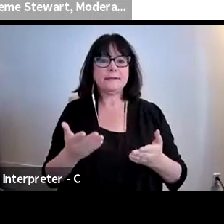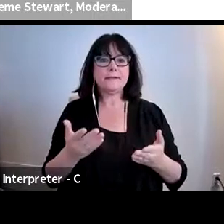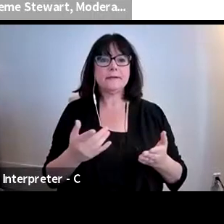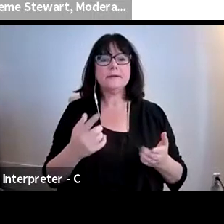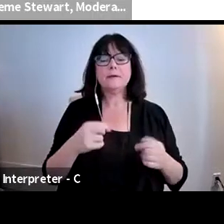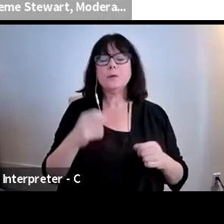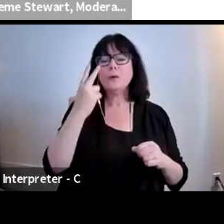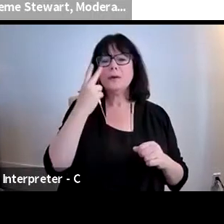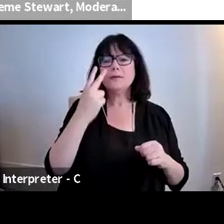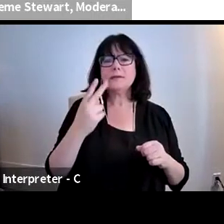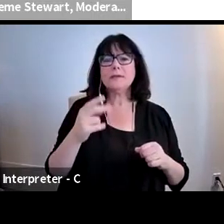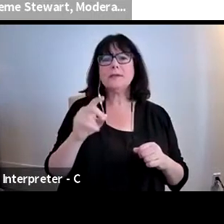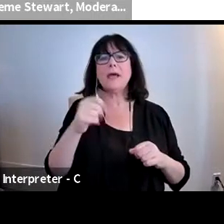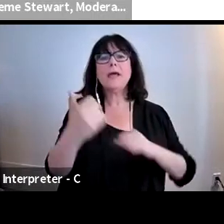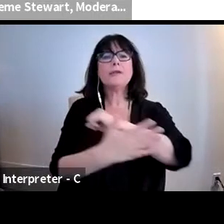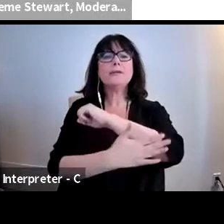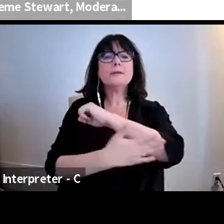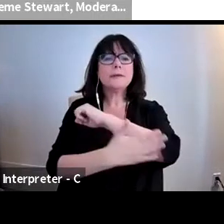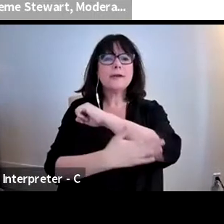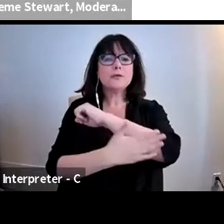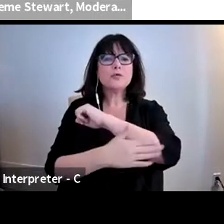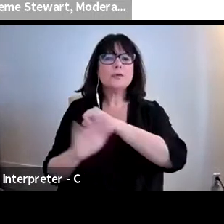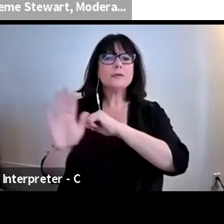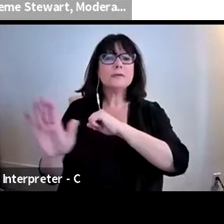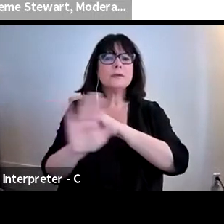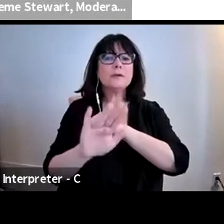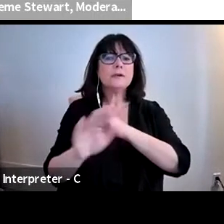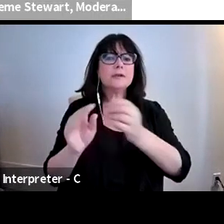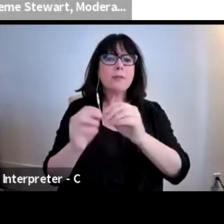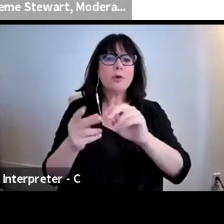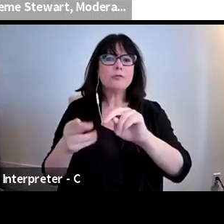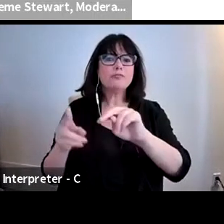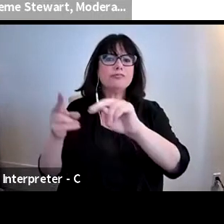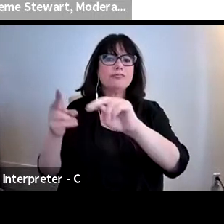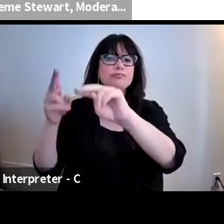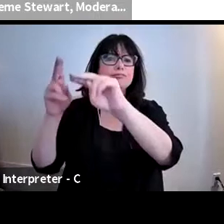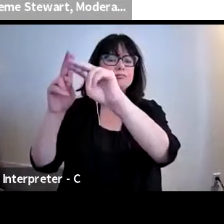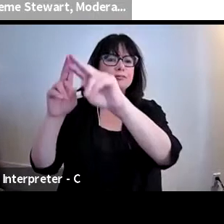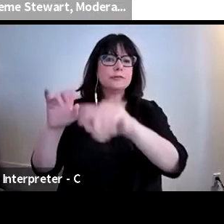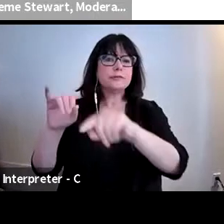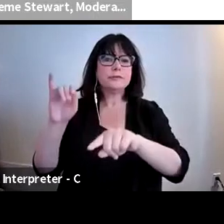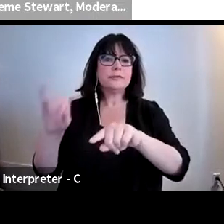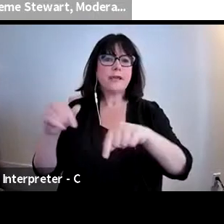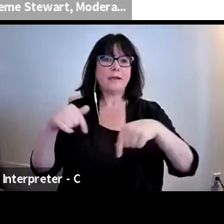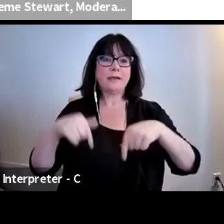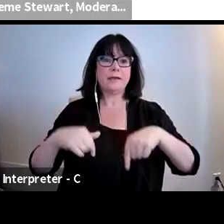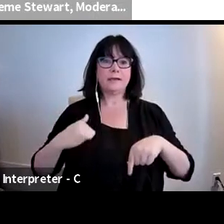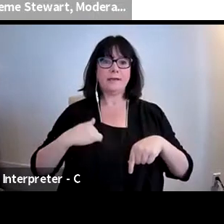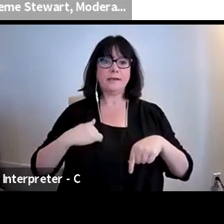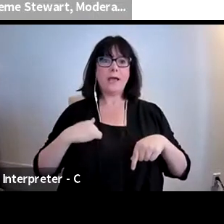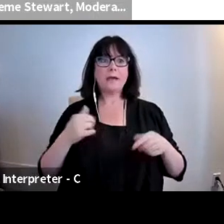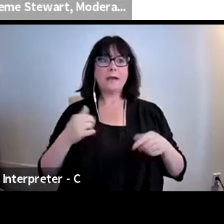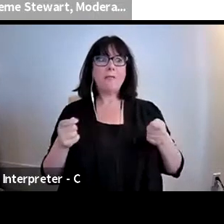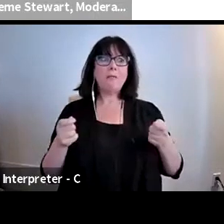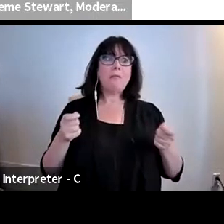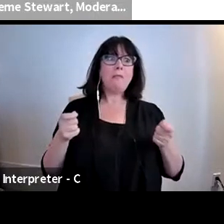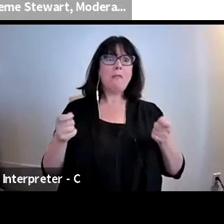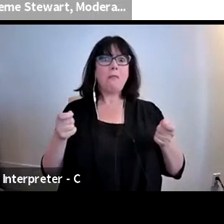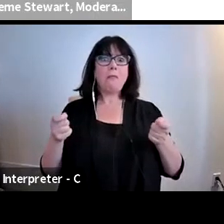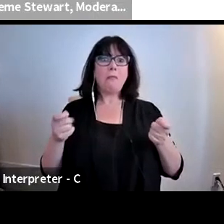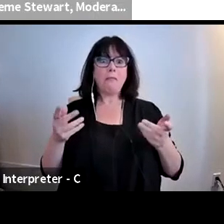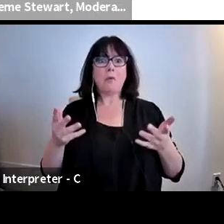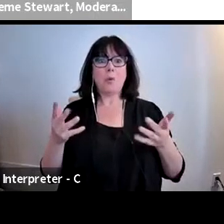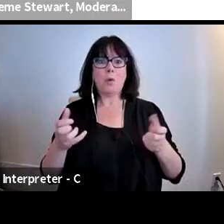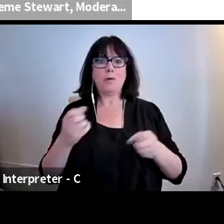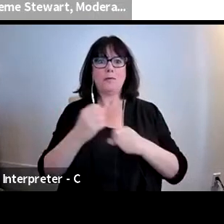is performing relatively well, and we want to keep up that good effort. I'm certainly happy to